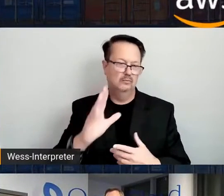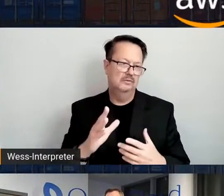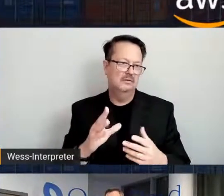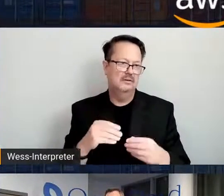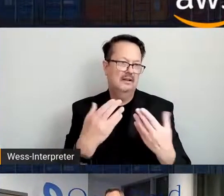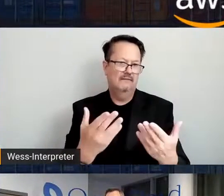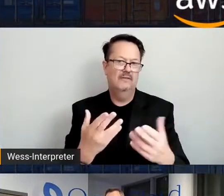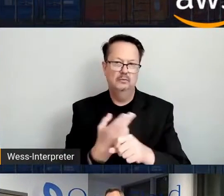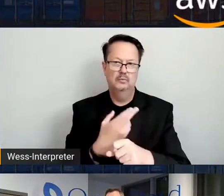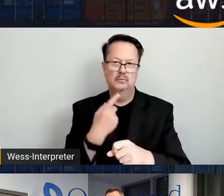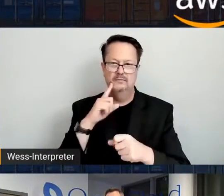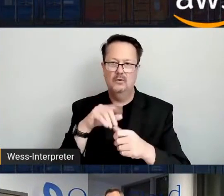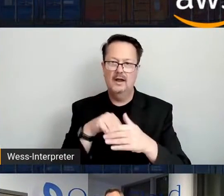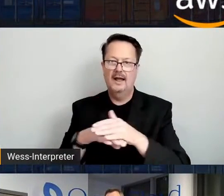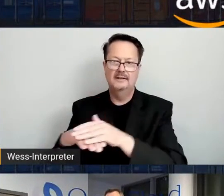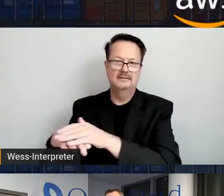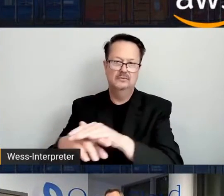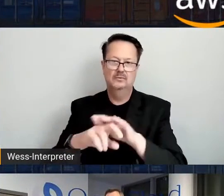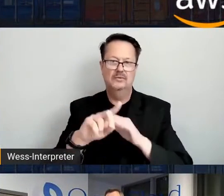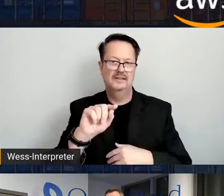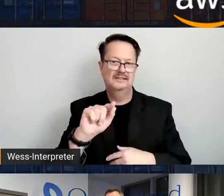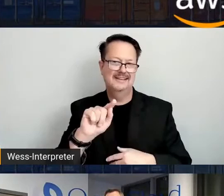cases I was mentioning.